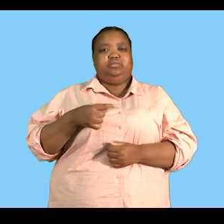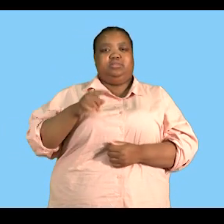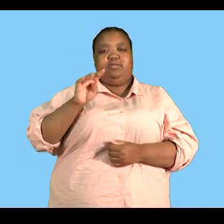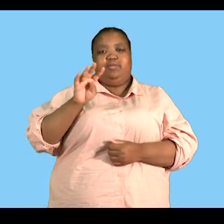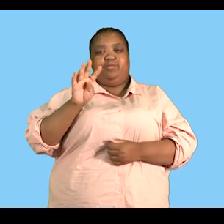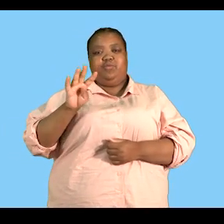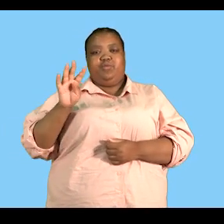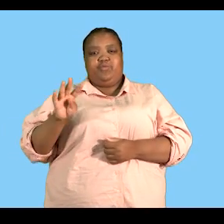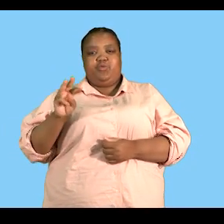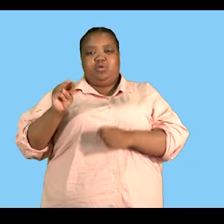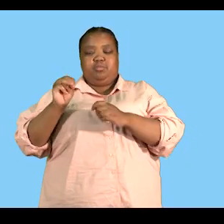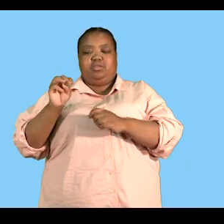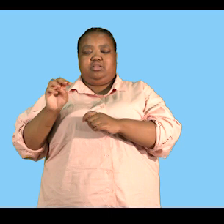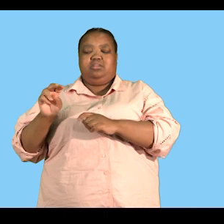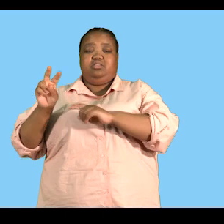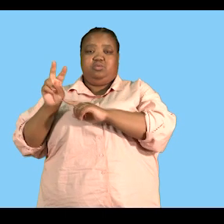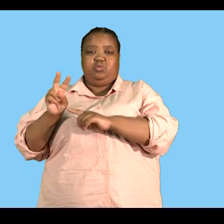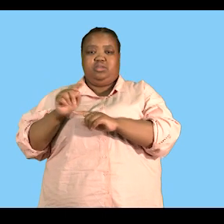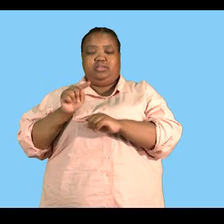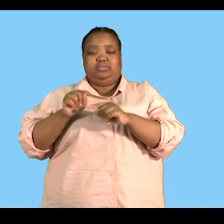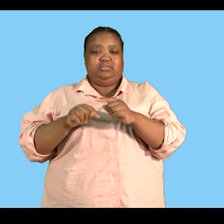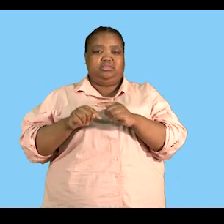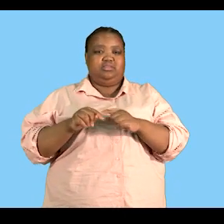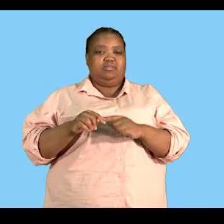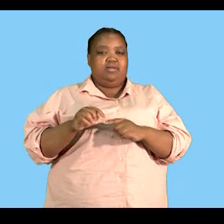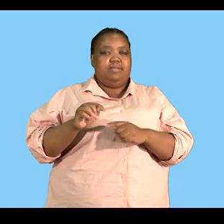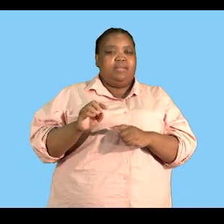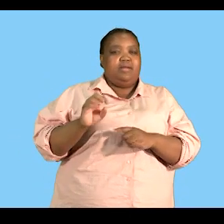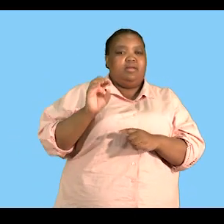divided by the area of the tile.